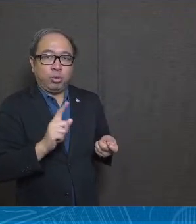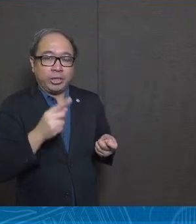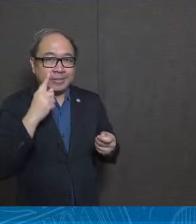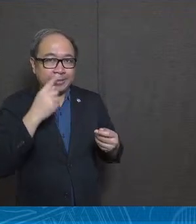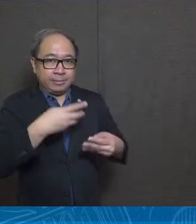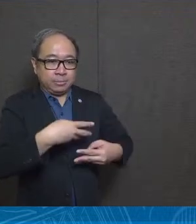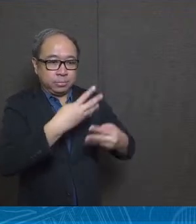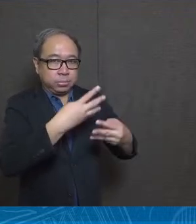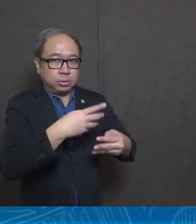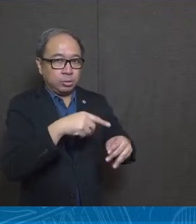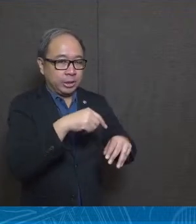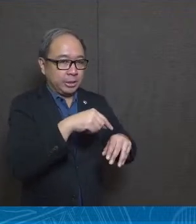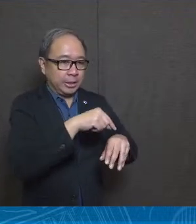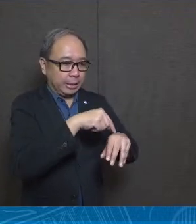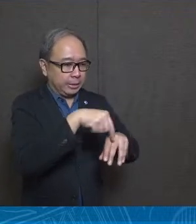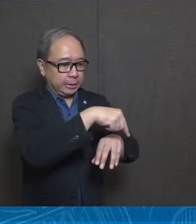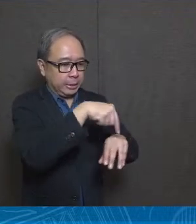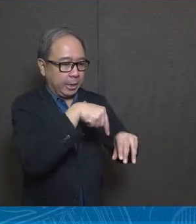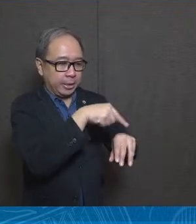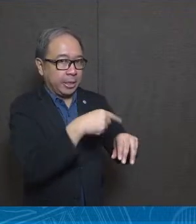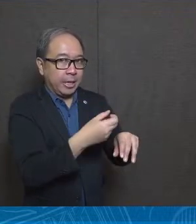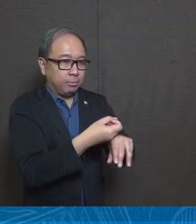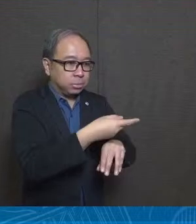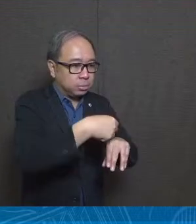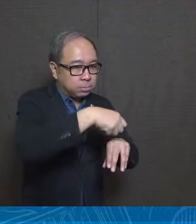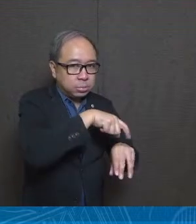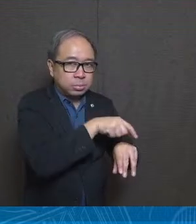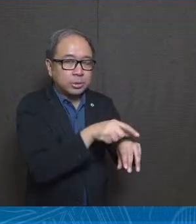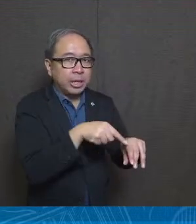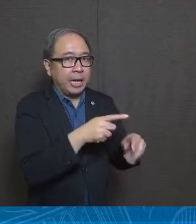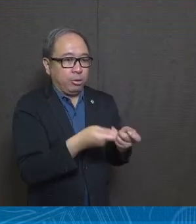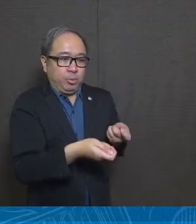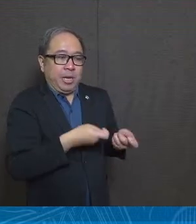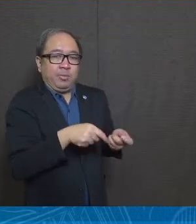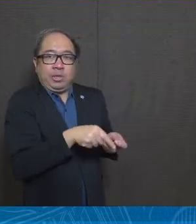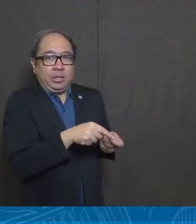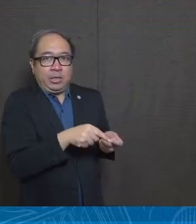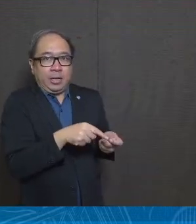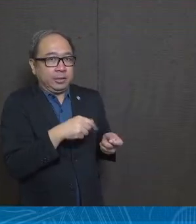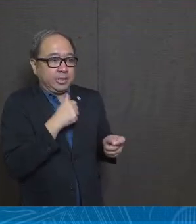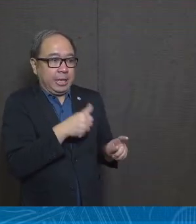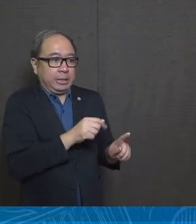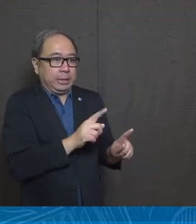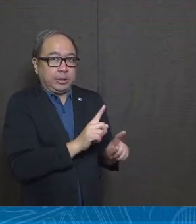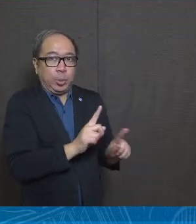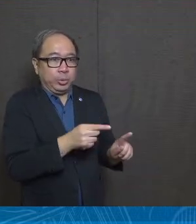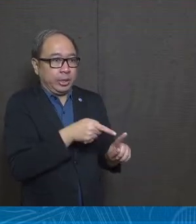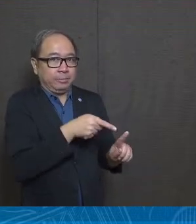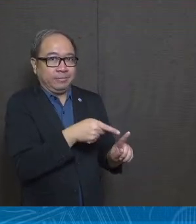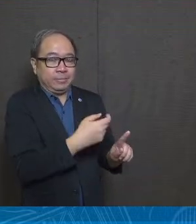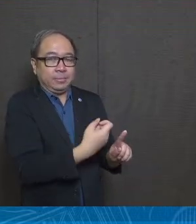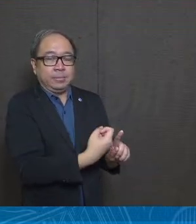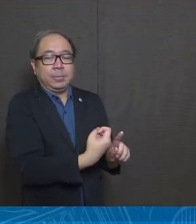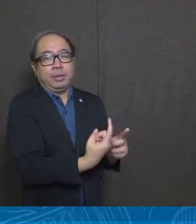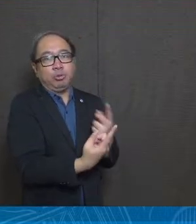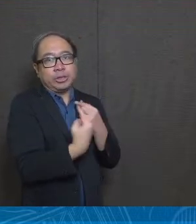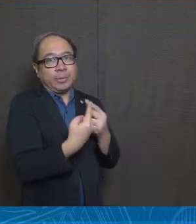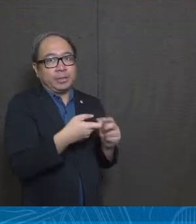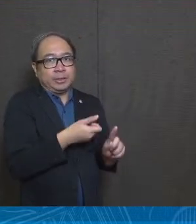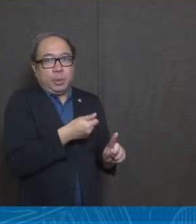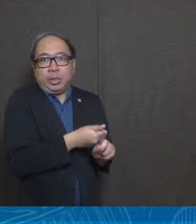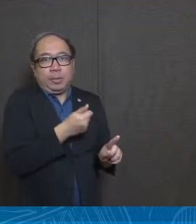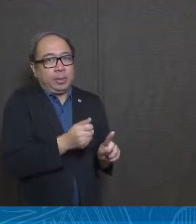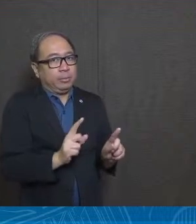active in that kind of stimulus, so we can get the response that we intended. Okay, thank